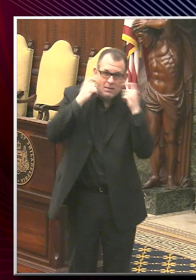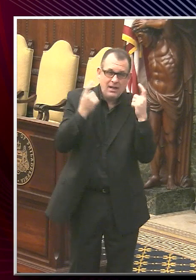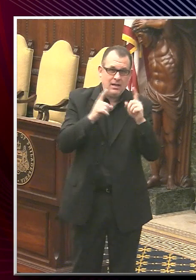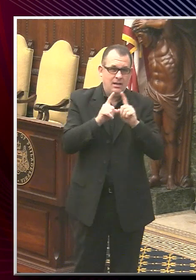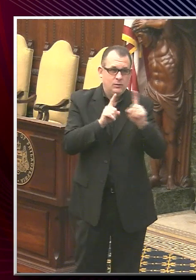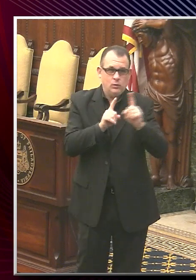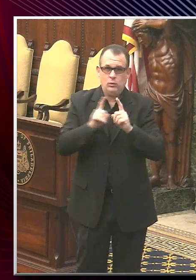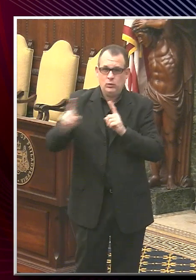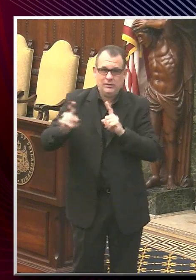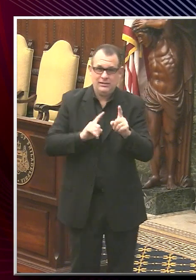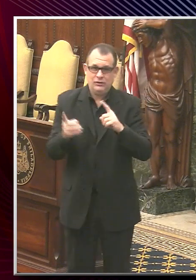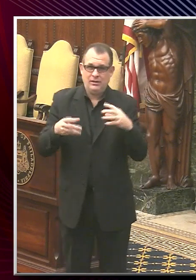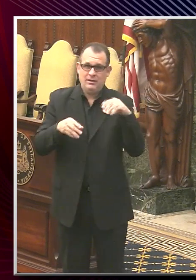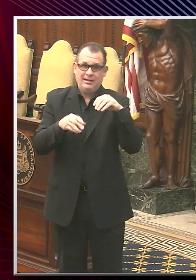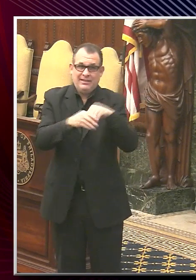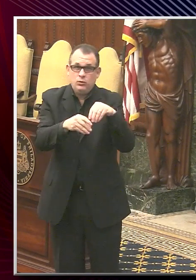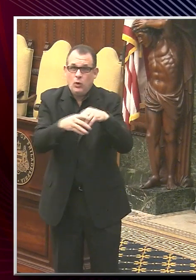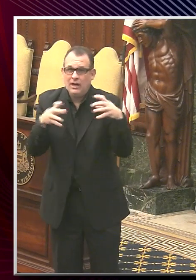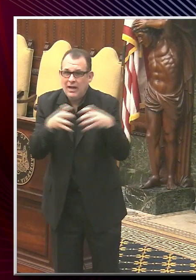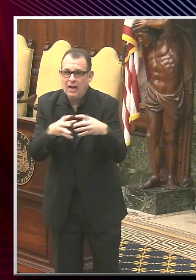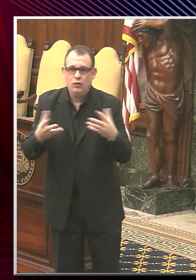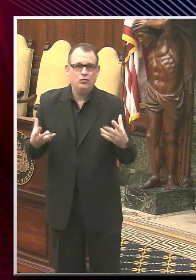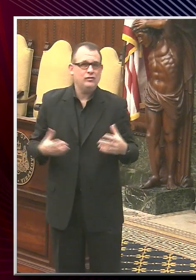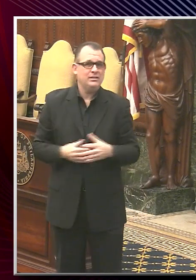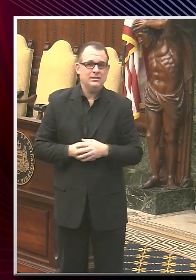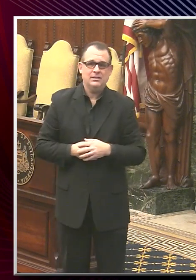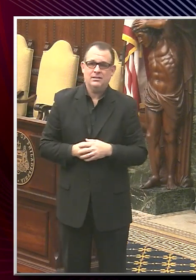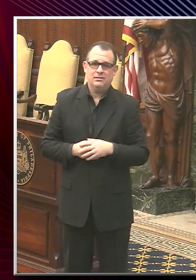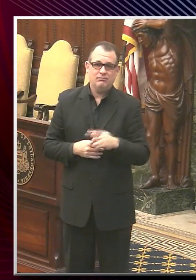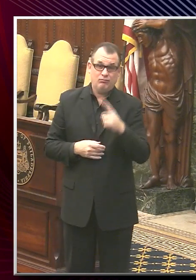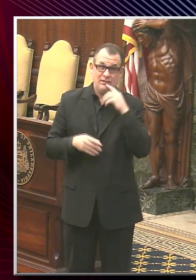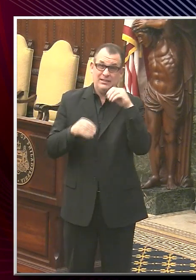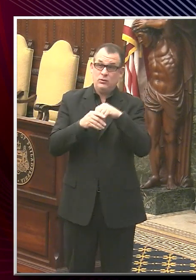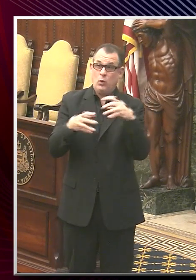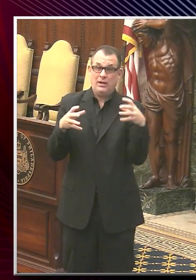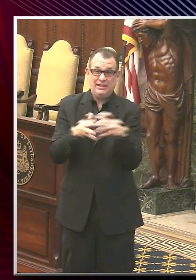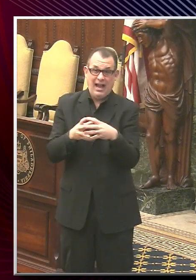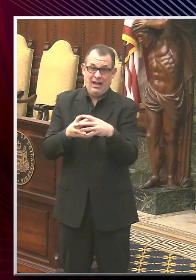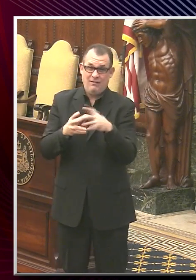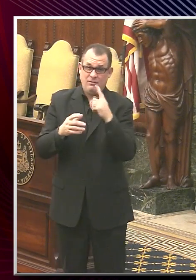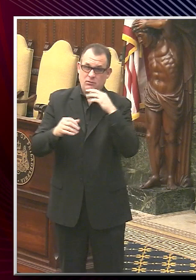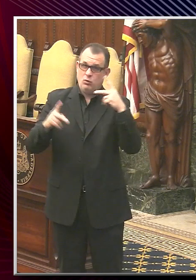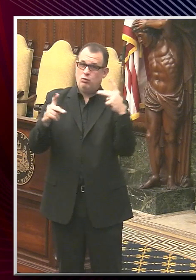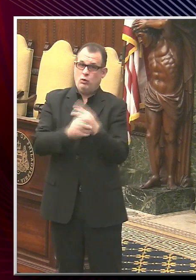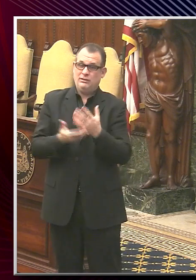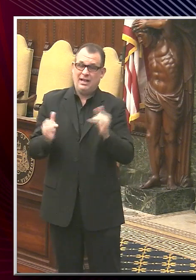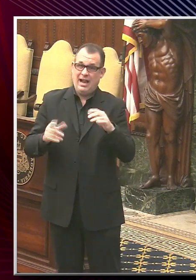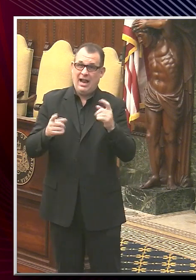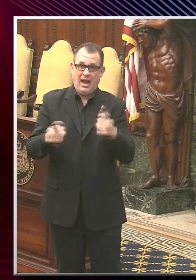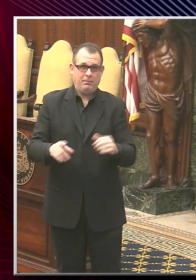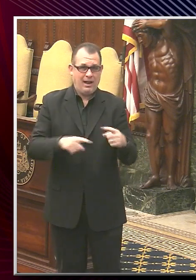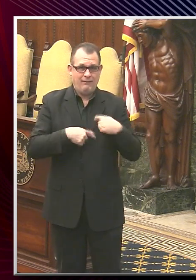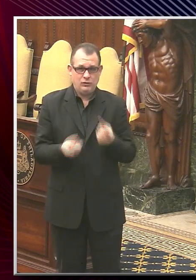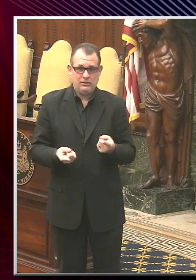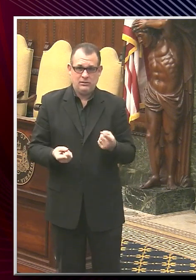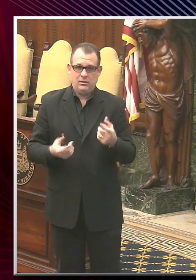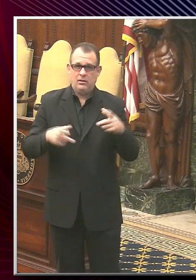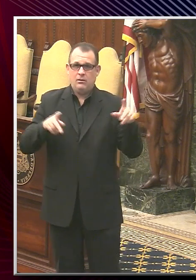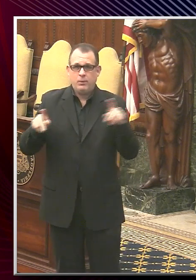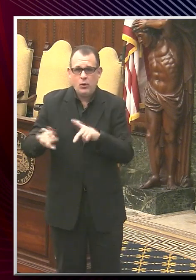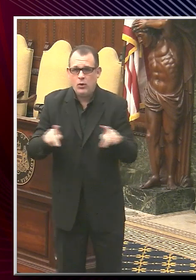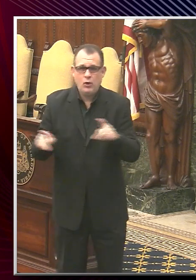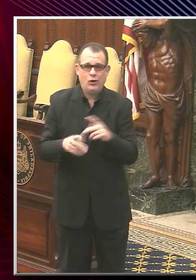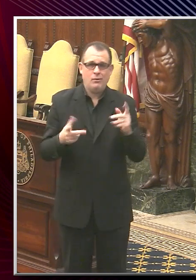indoor gatherings. The indoor social gatherings really are the worst setting overall in this epidemic. We've learned that. No parties, no inviting friends